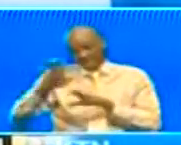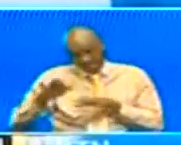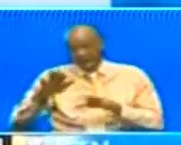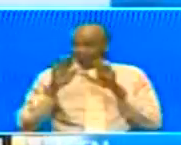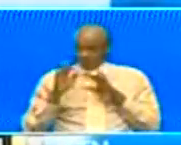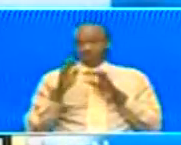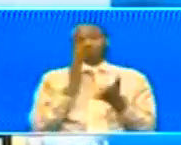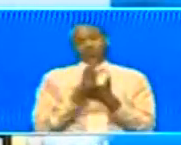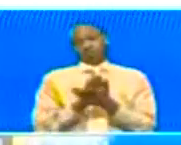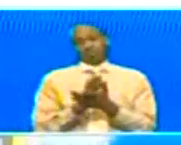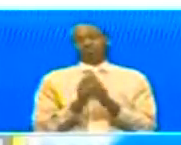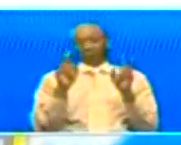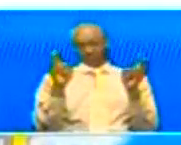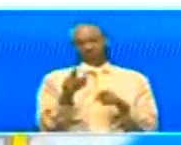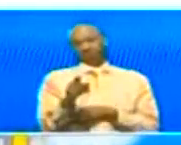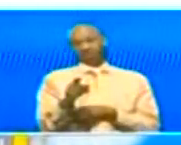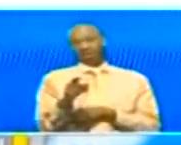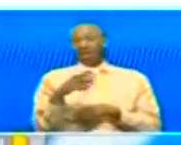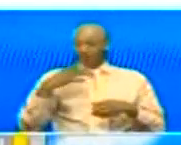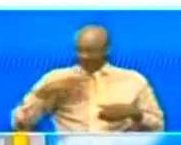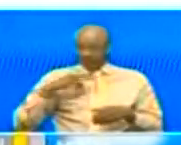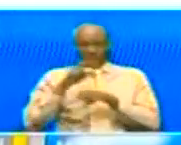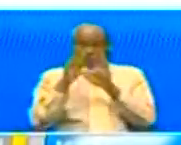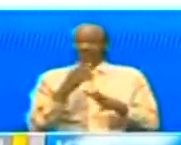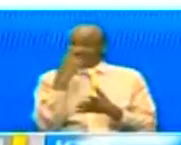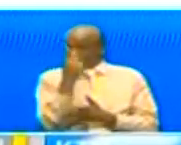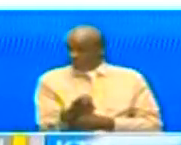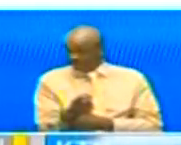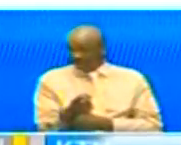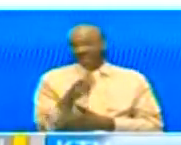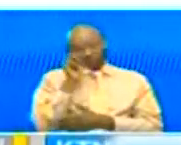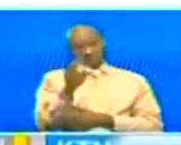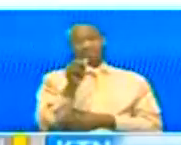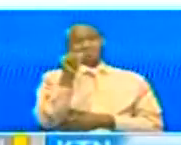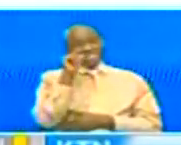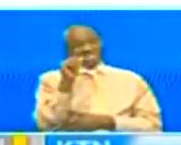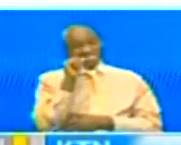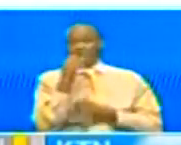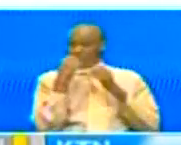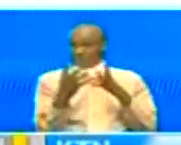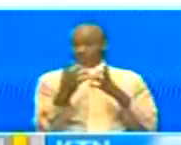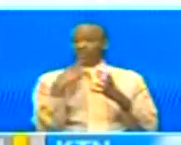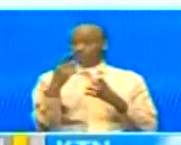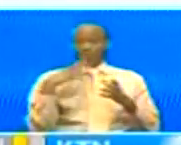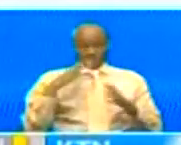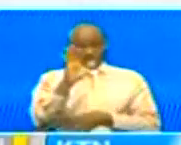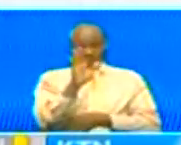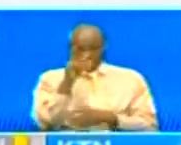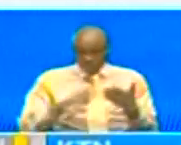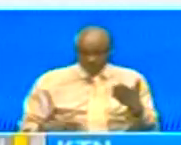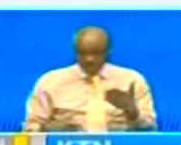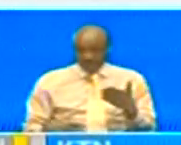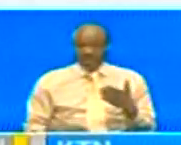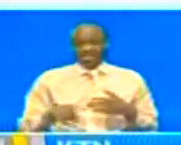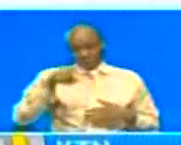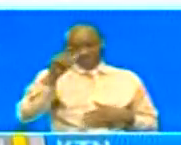alerts, end quote. Observers say a look at the British travel information to aid citizens indicates